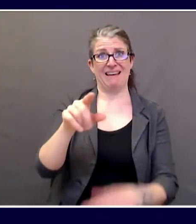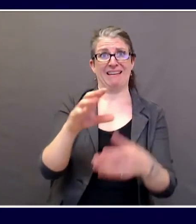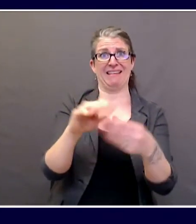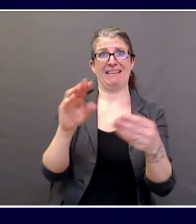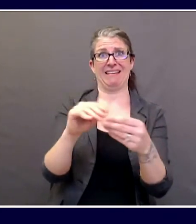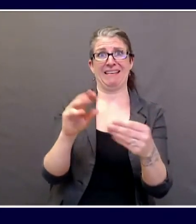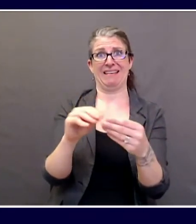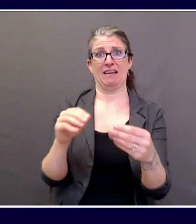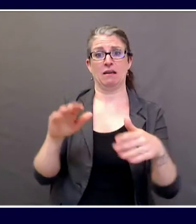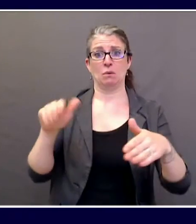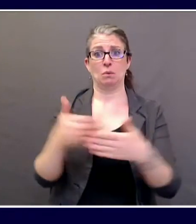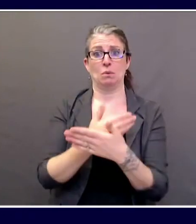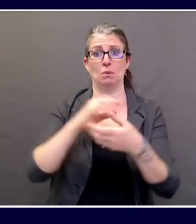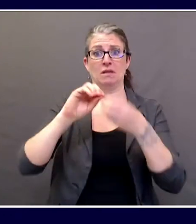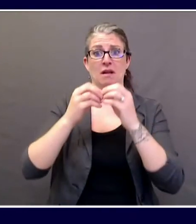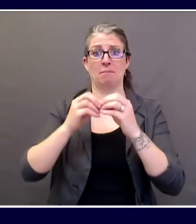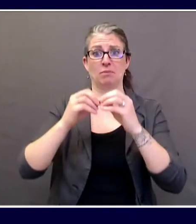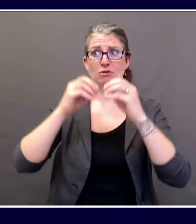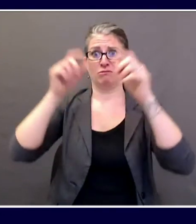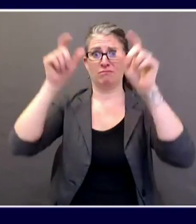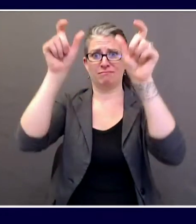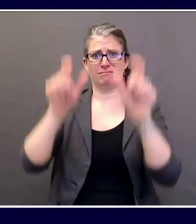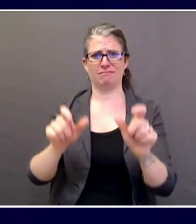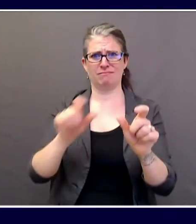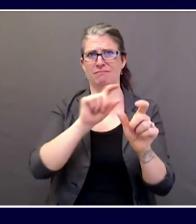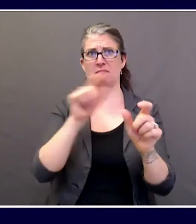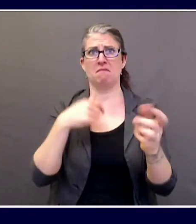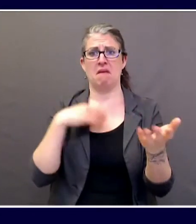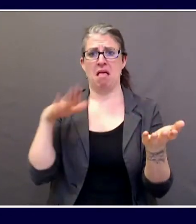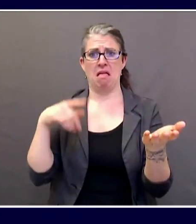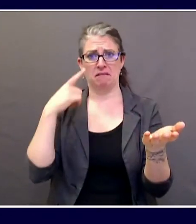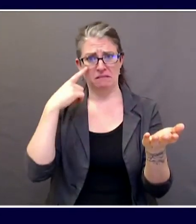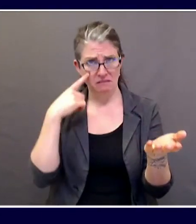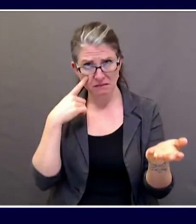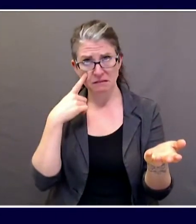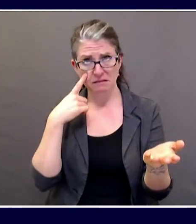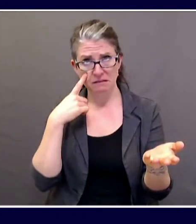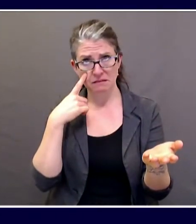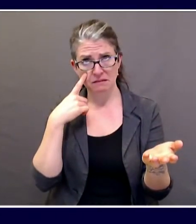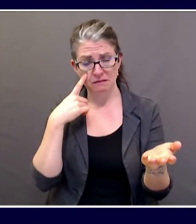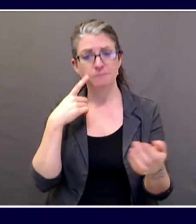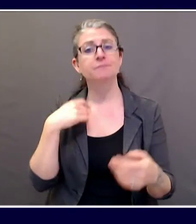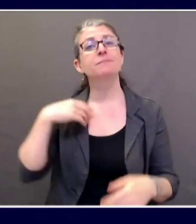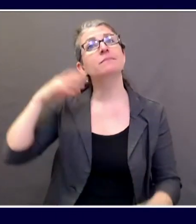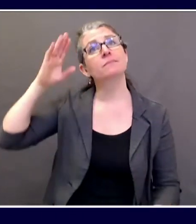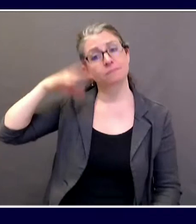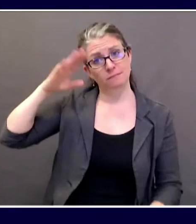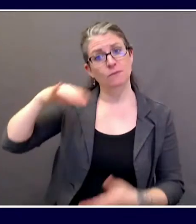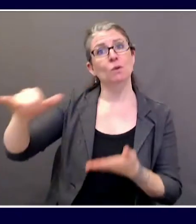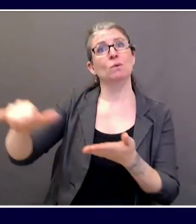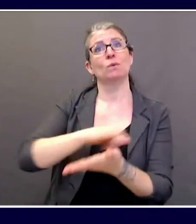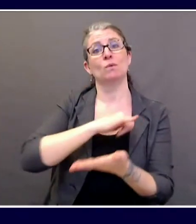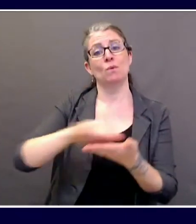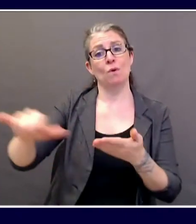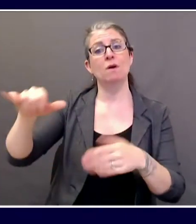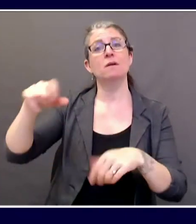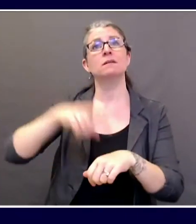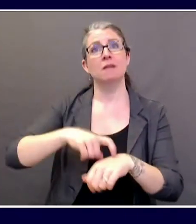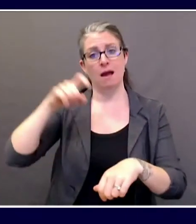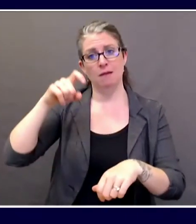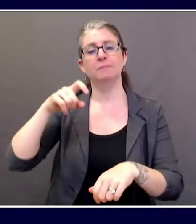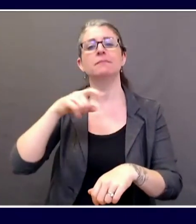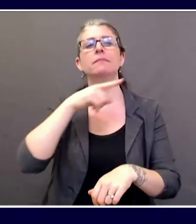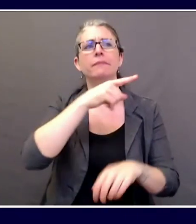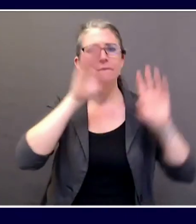although I'm familiar that they've been doing that on a municipality by municipality basis. I hadn't seen the updated one. There are a few things going on